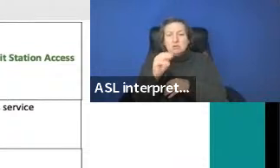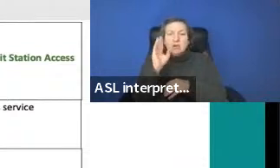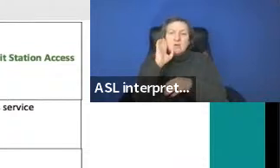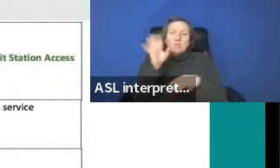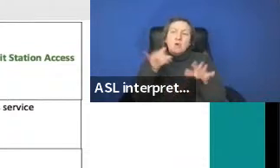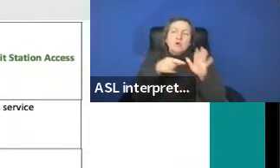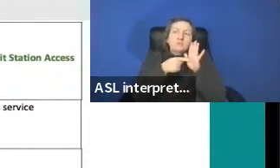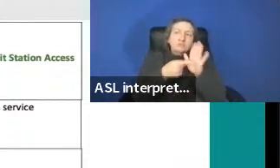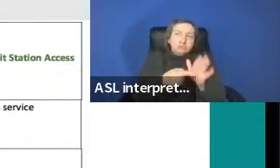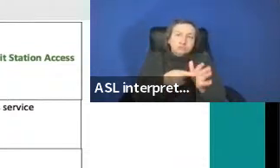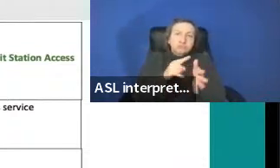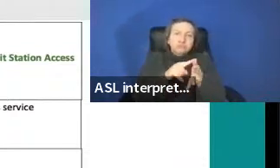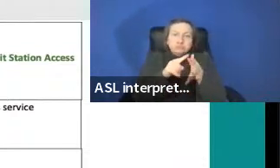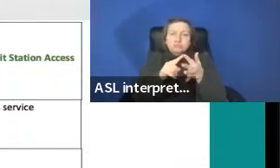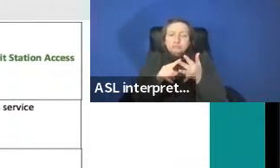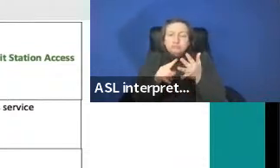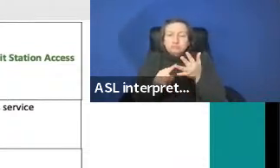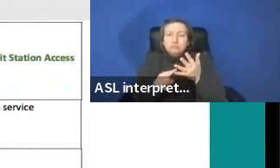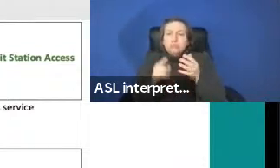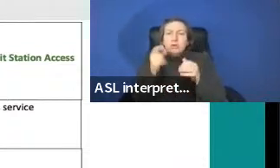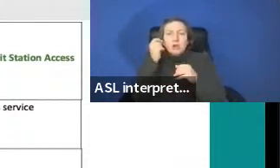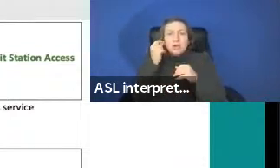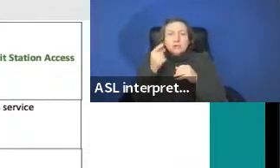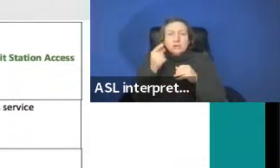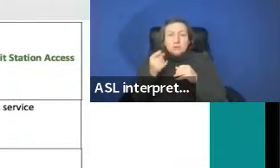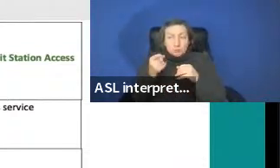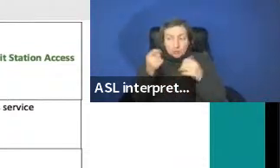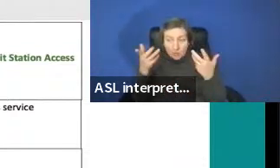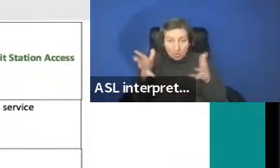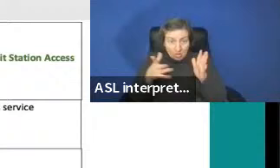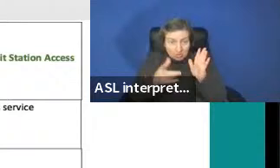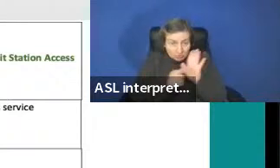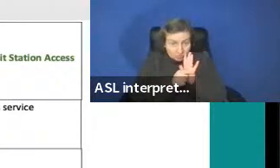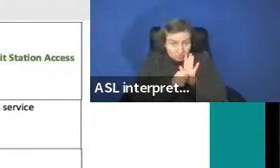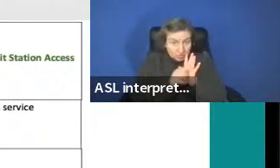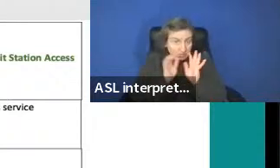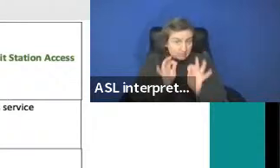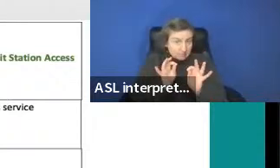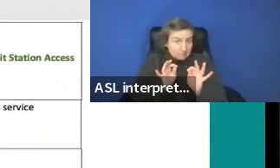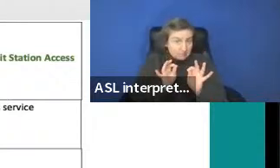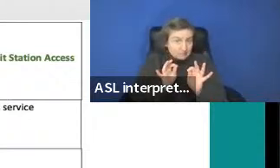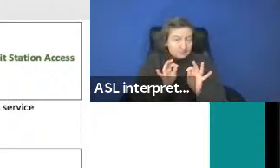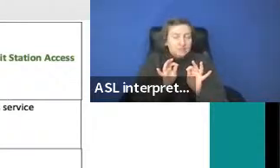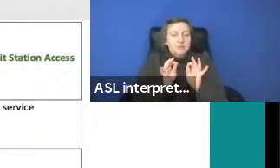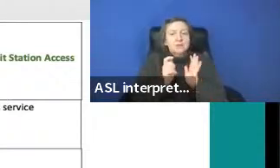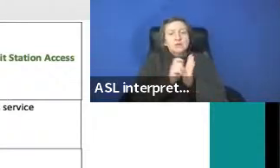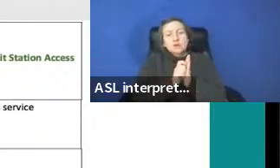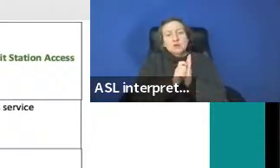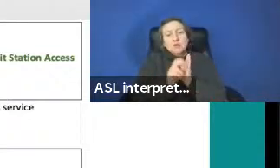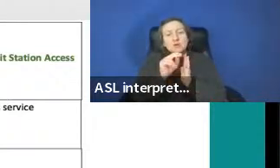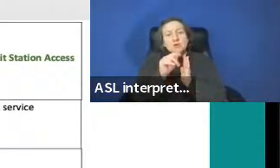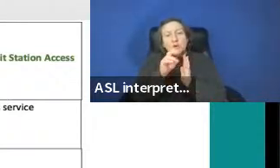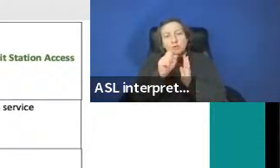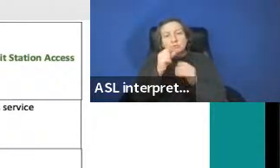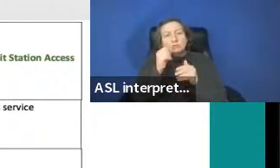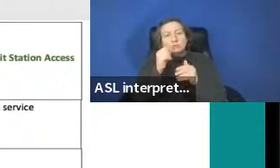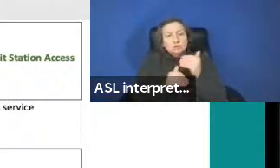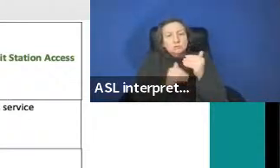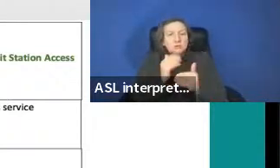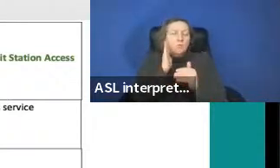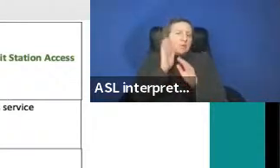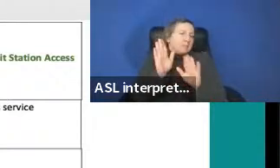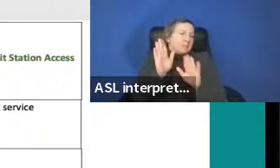those things, but to the extent you had a chance to print them out, taking notes as we go would be